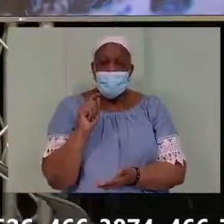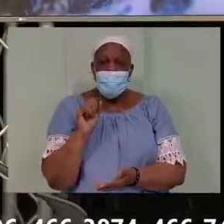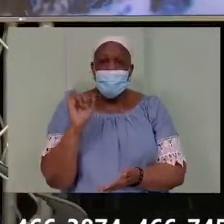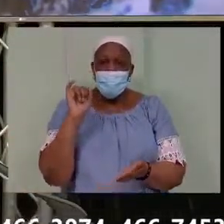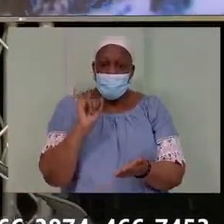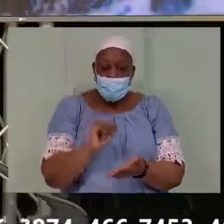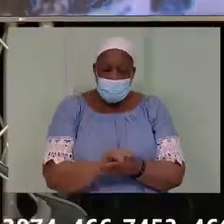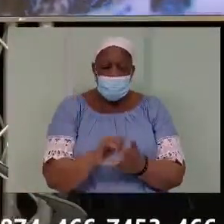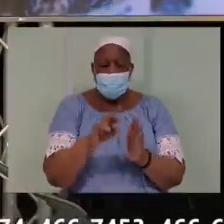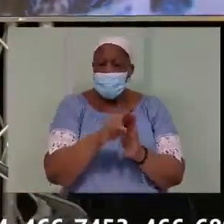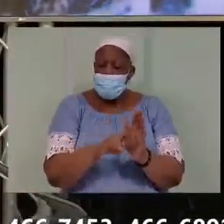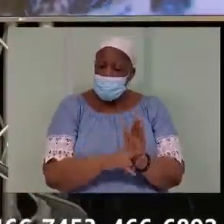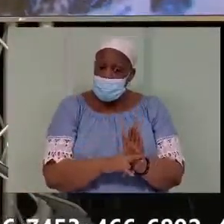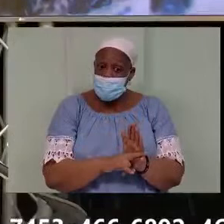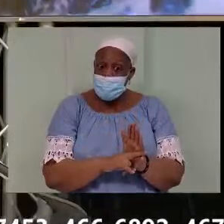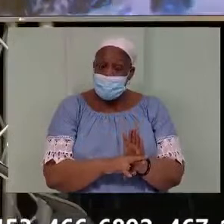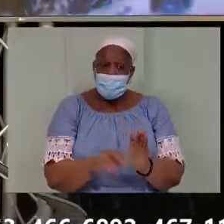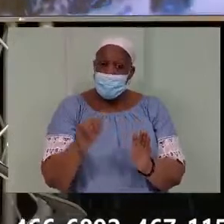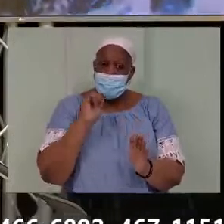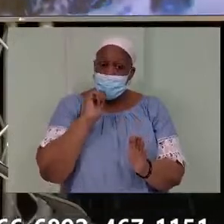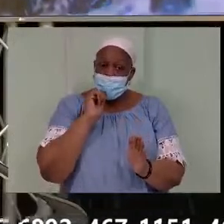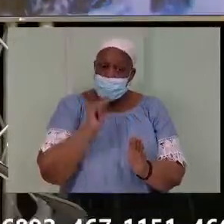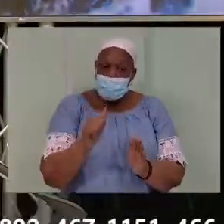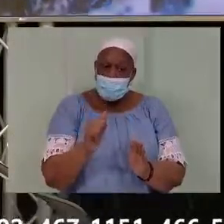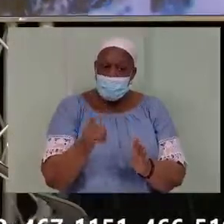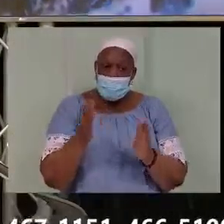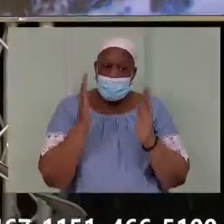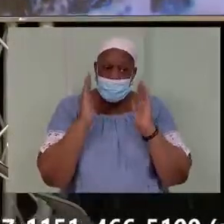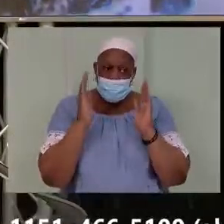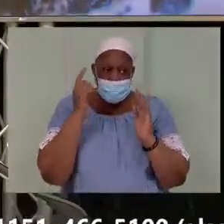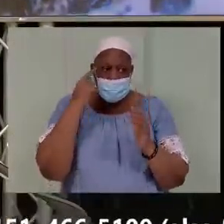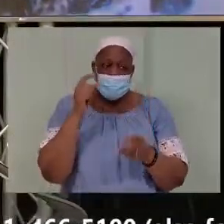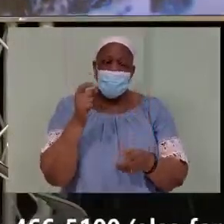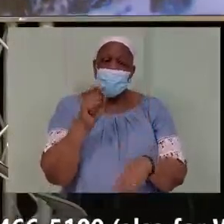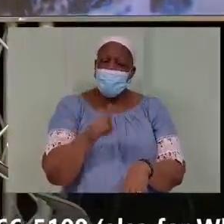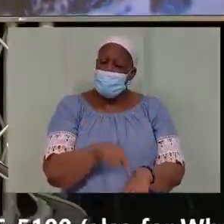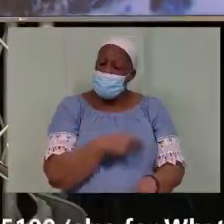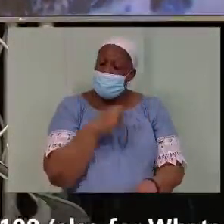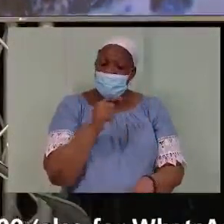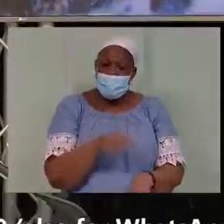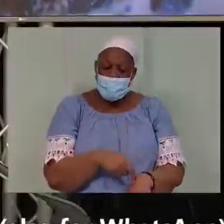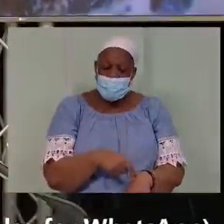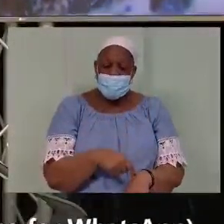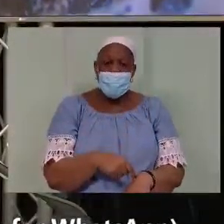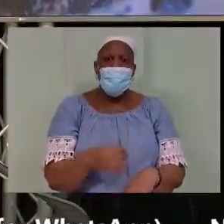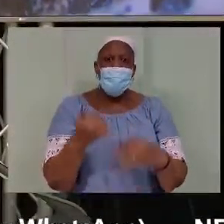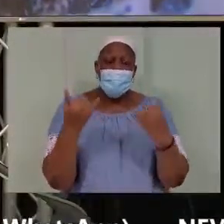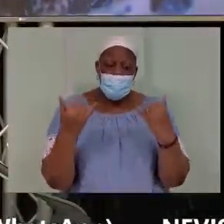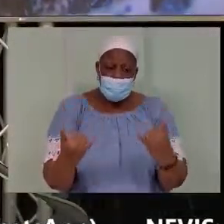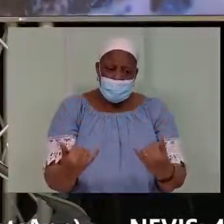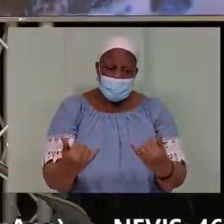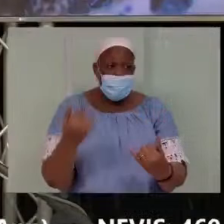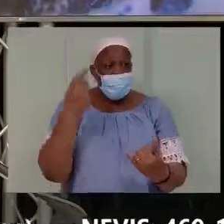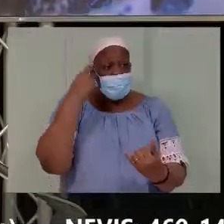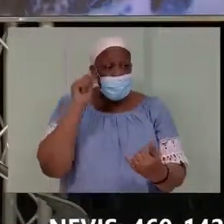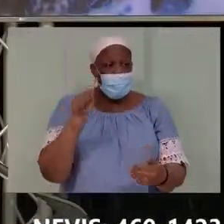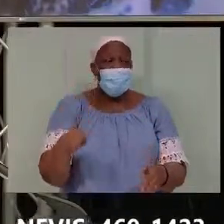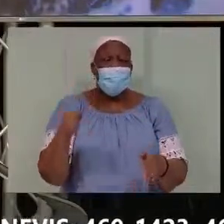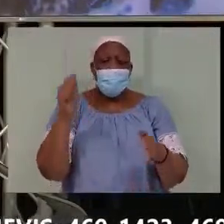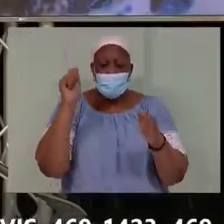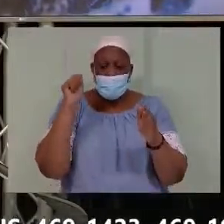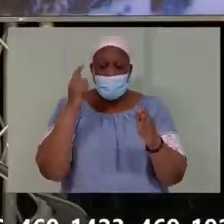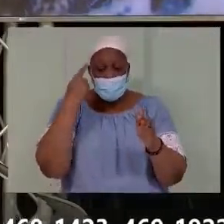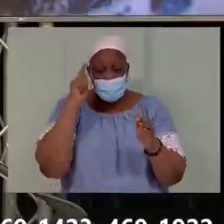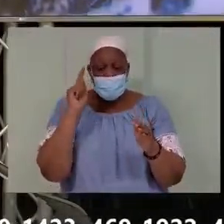that rule has not been enforced for a while, and so we are saying during this COVID-19